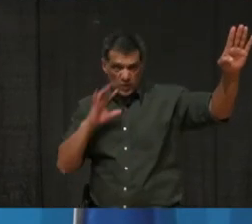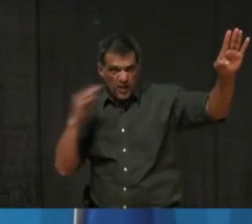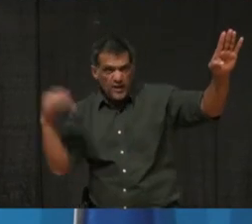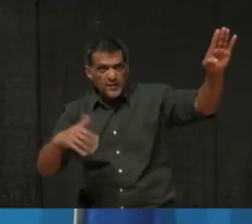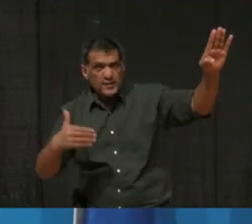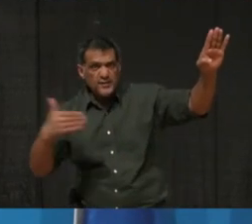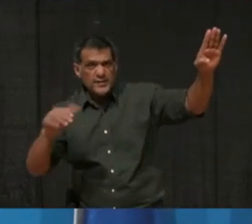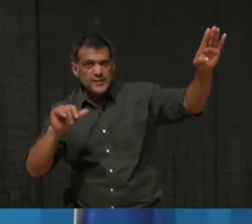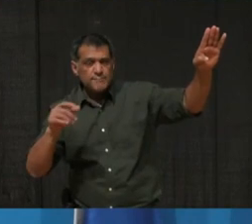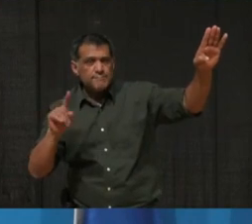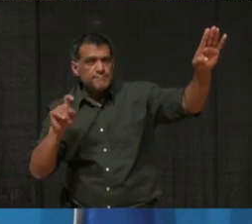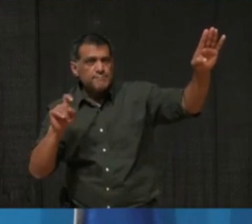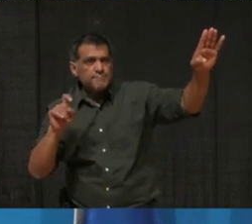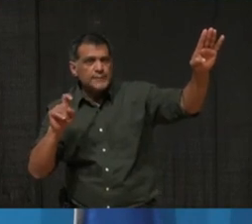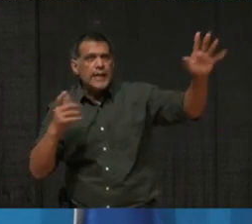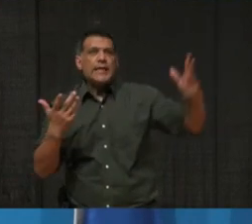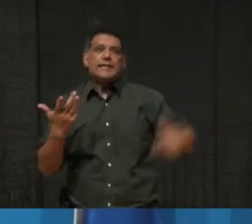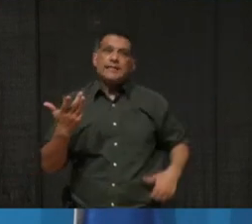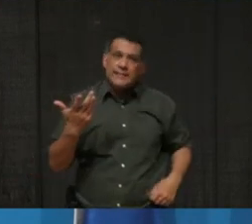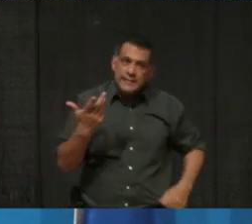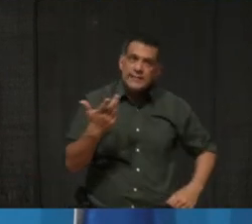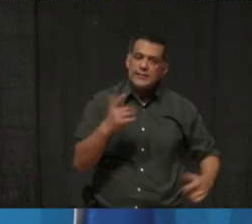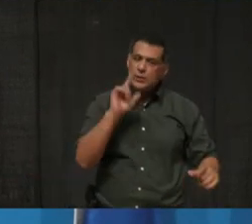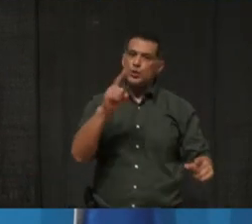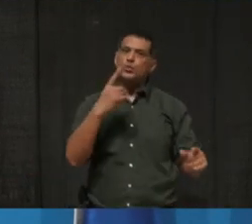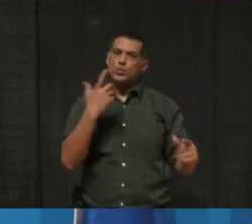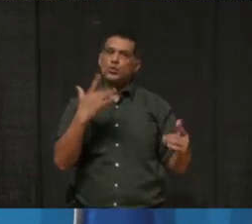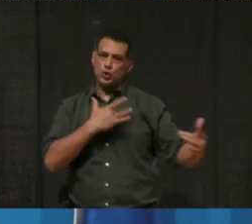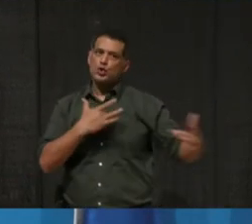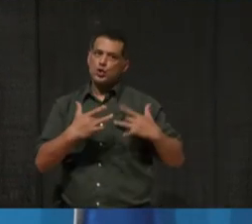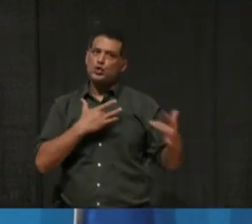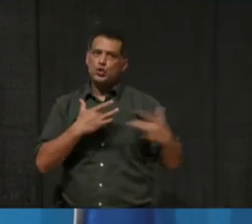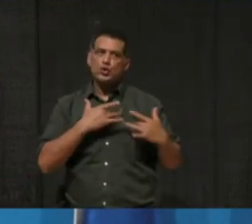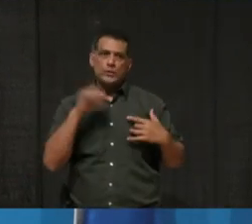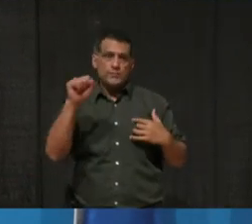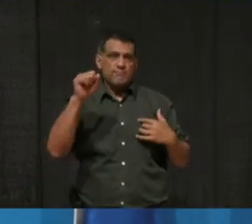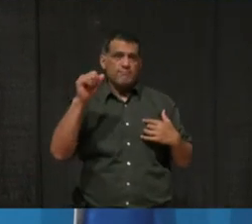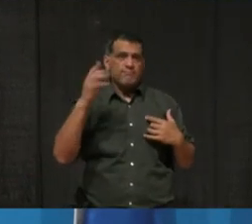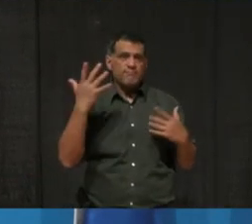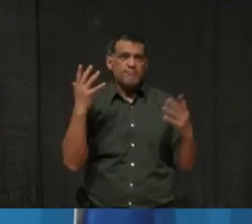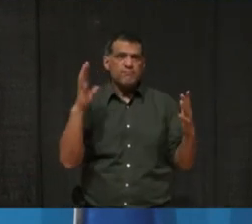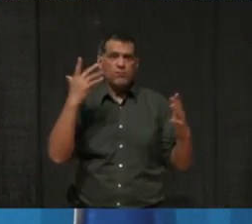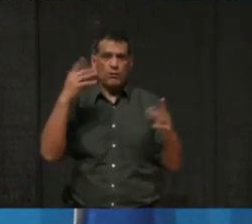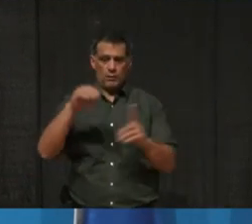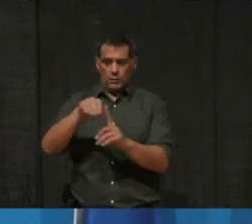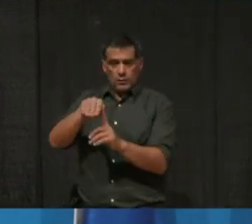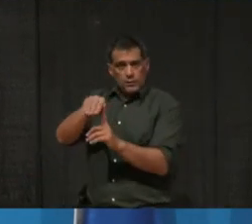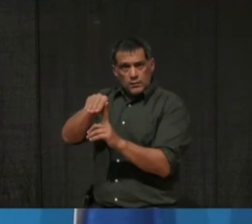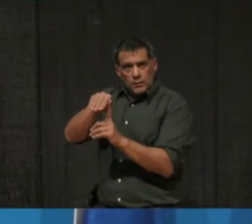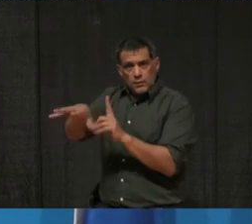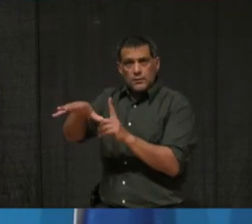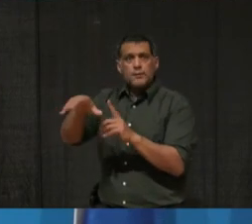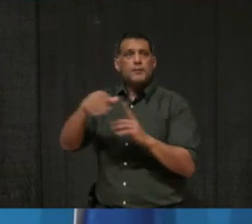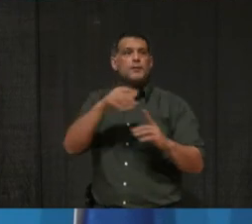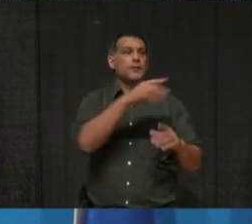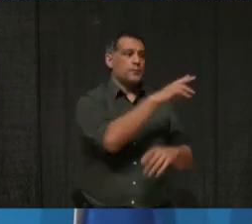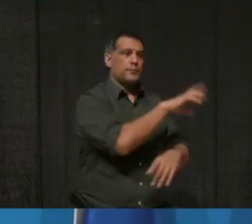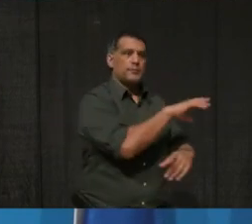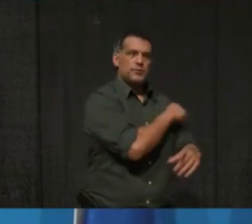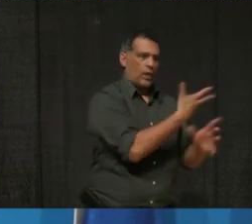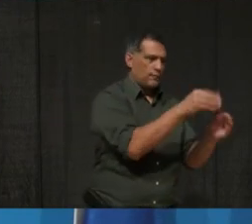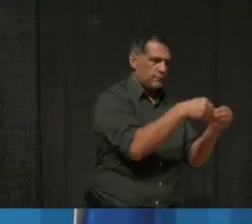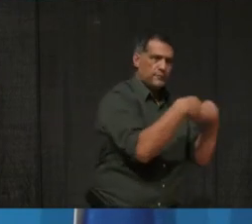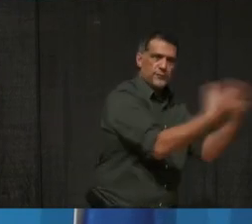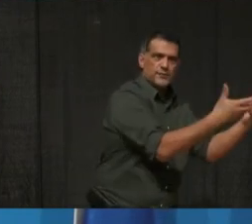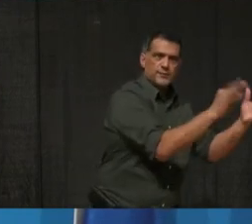I think the concern, as I mentioned in my remarks today, we're now in a race between the variants and the vaccines. And whatever we do next, we have to